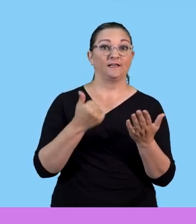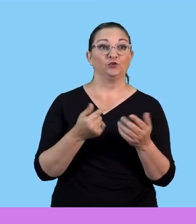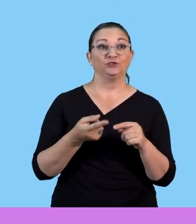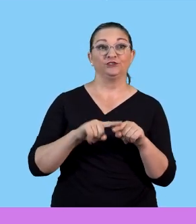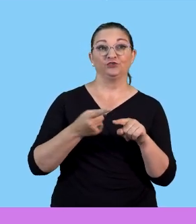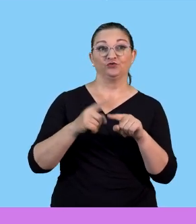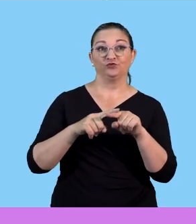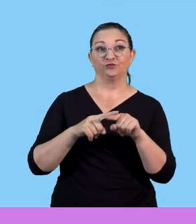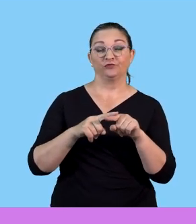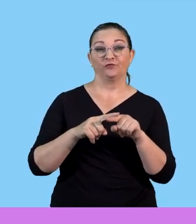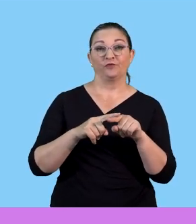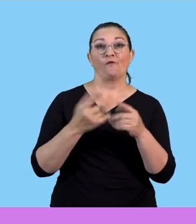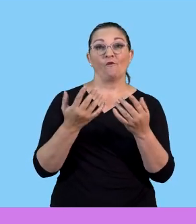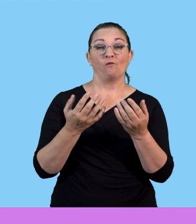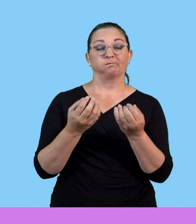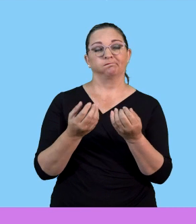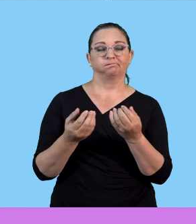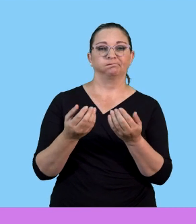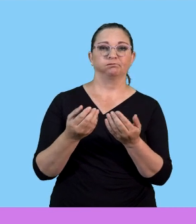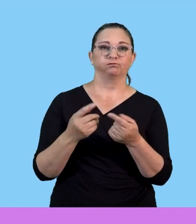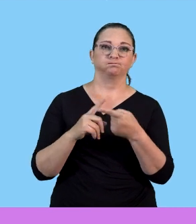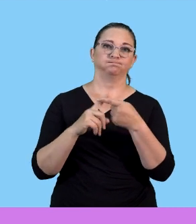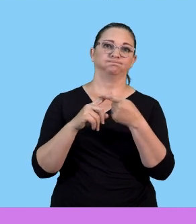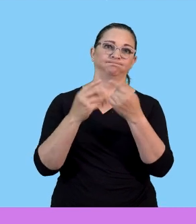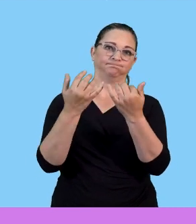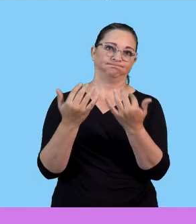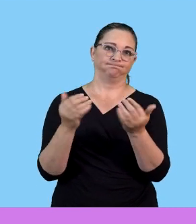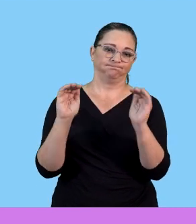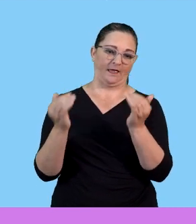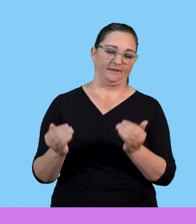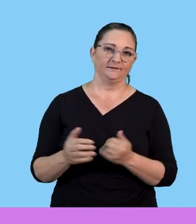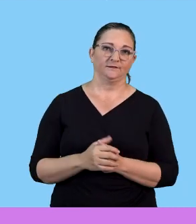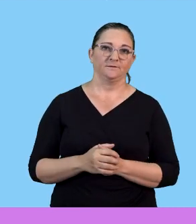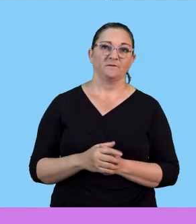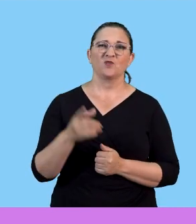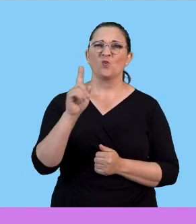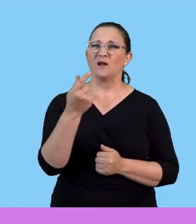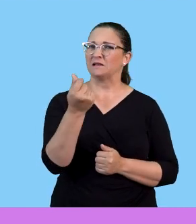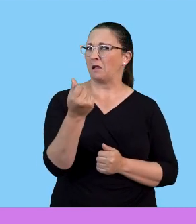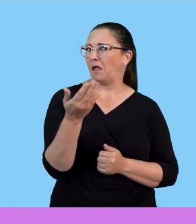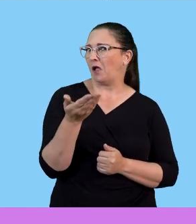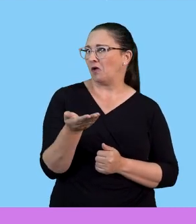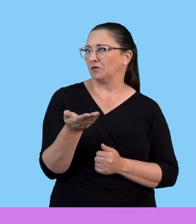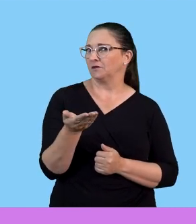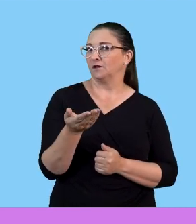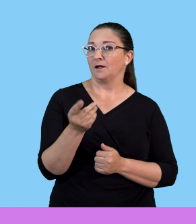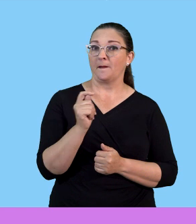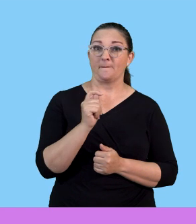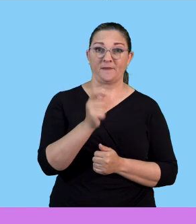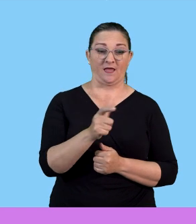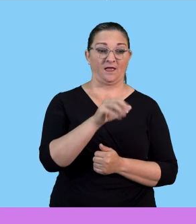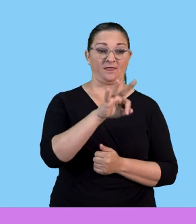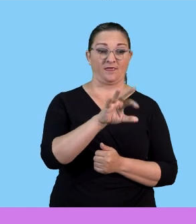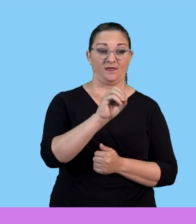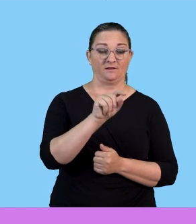And then calculate the interest rate on a credit balance. Now, what was the amount given